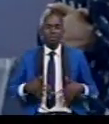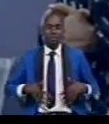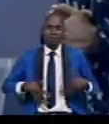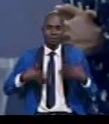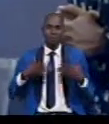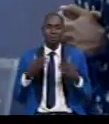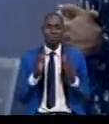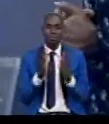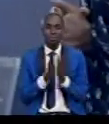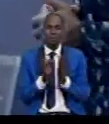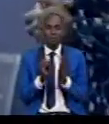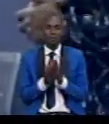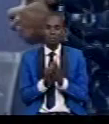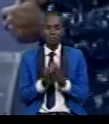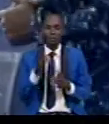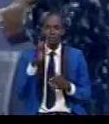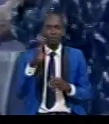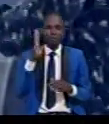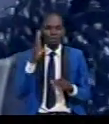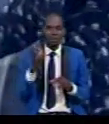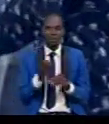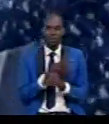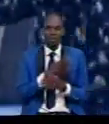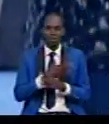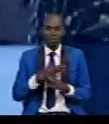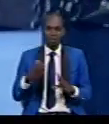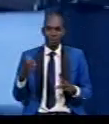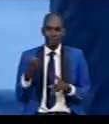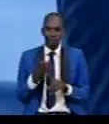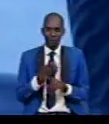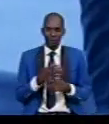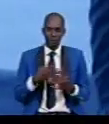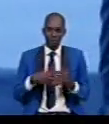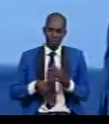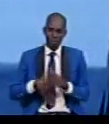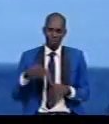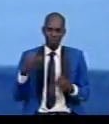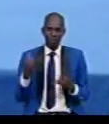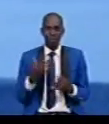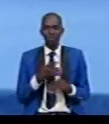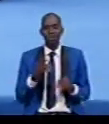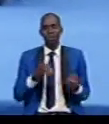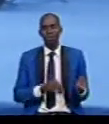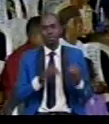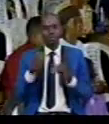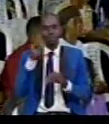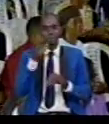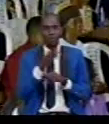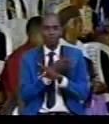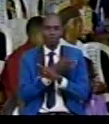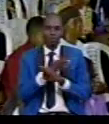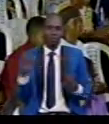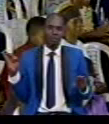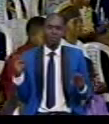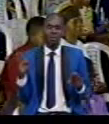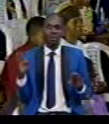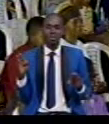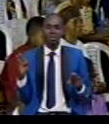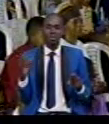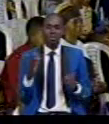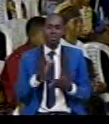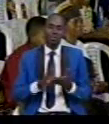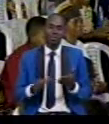that God will take it away from me today and set me free. To forgive me my